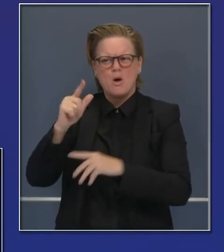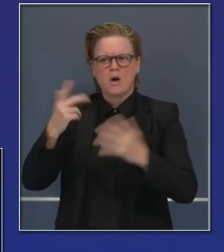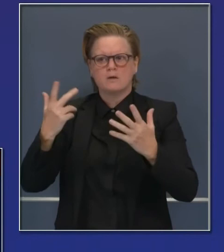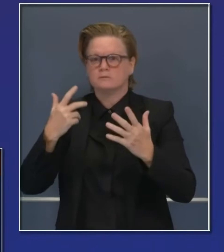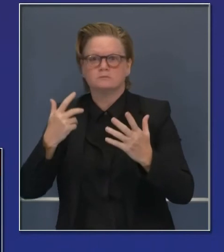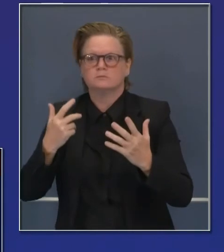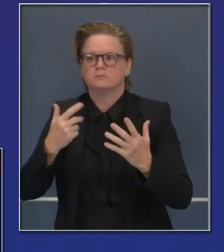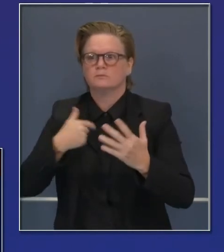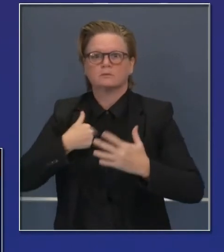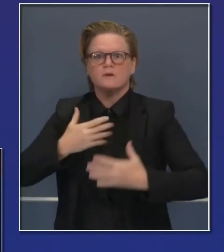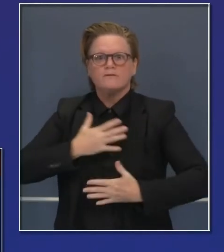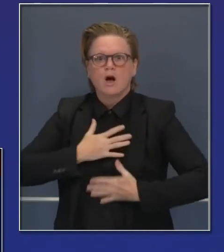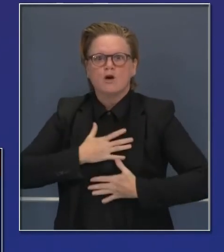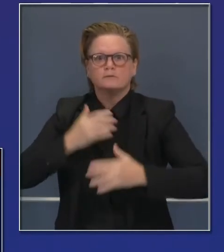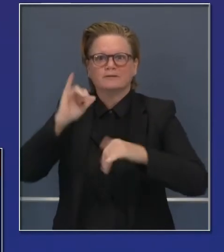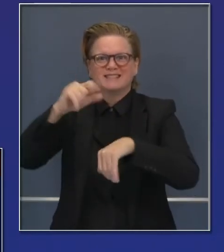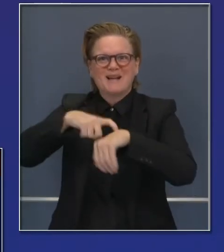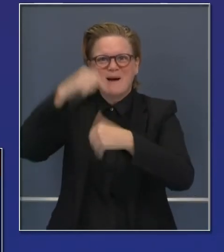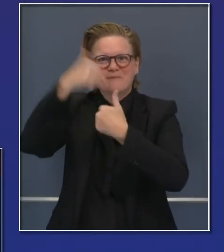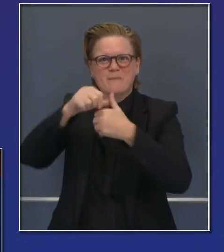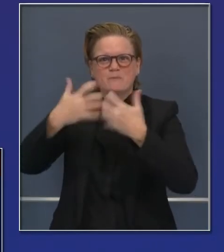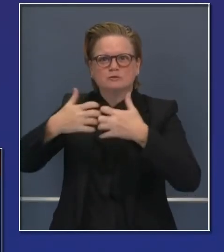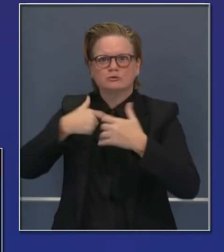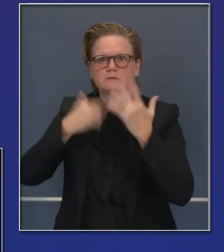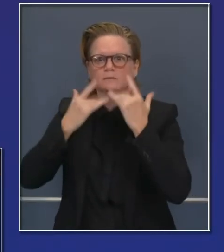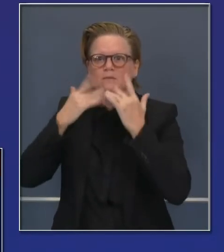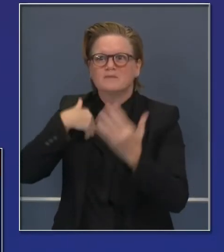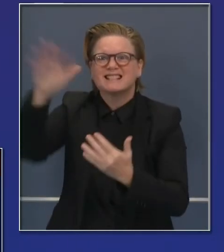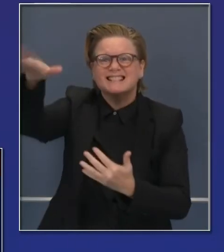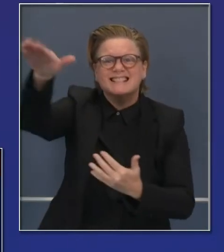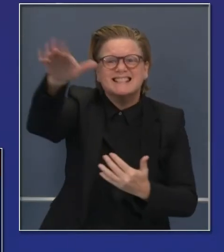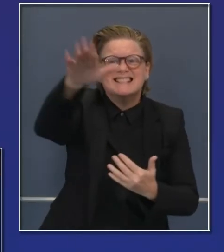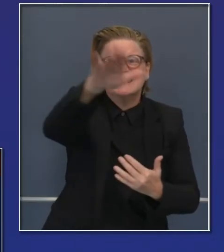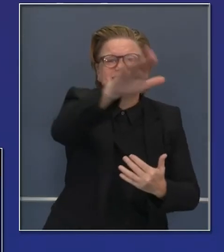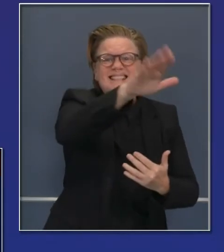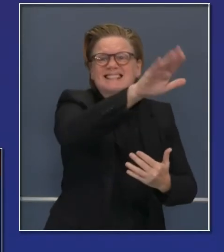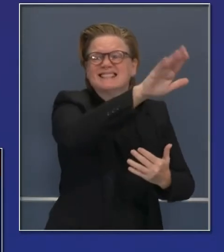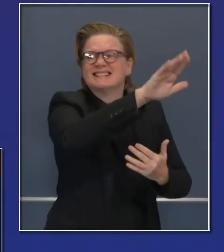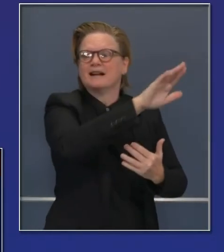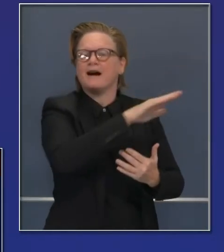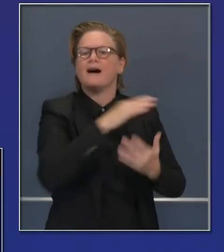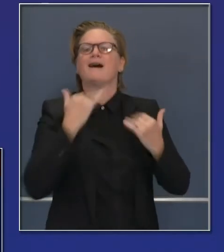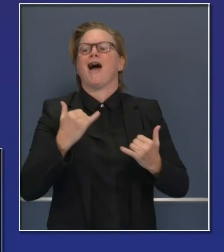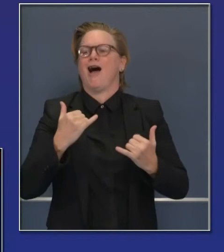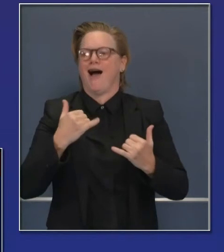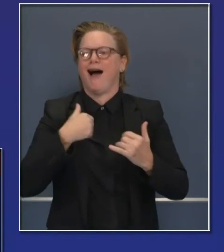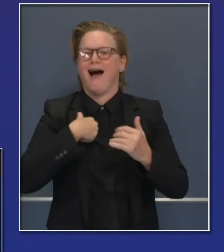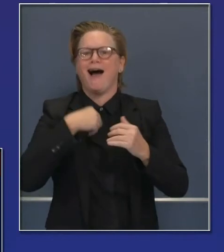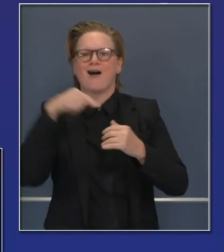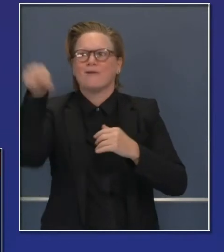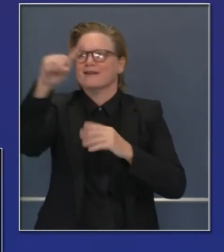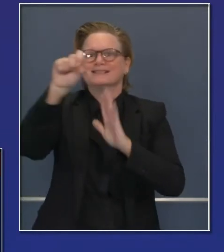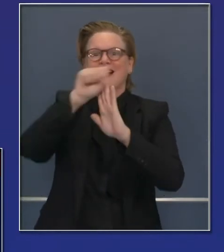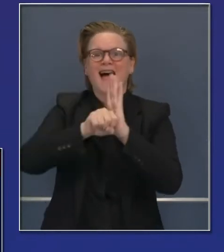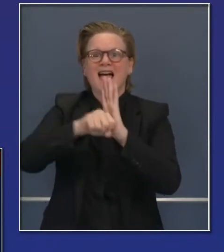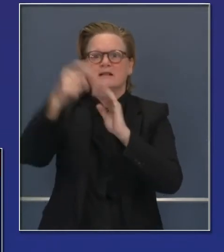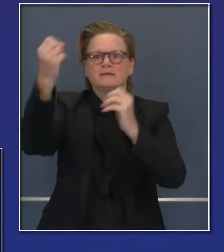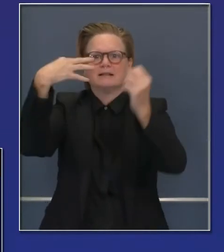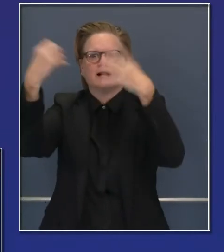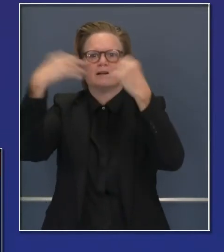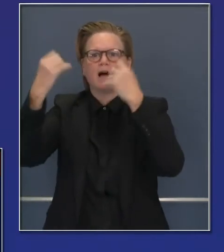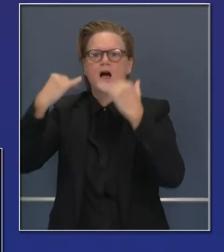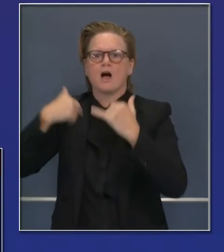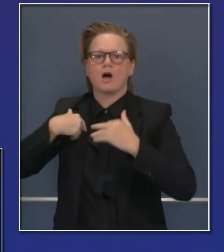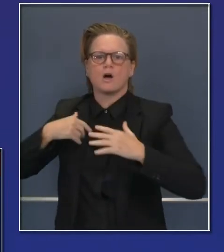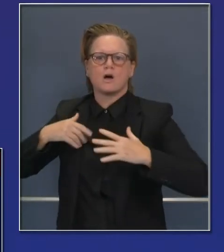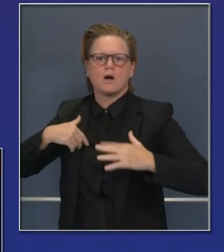actually sending to 5 different states some of our excess inventory in order to help those states during that time